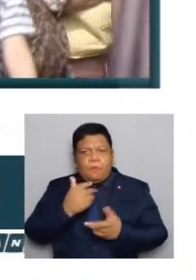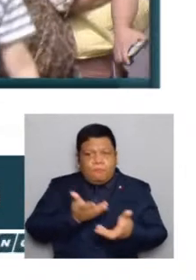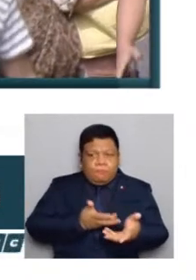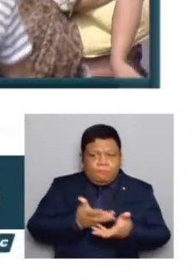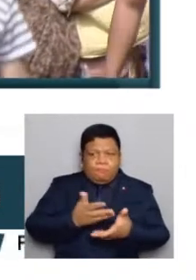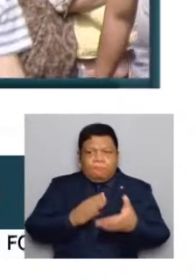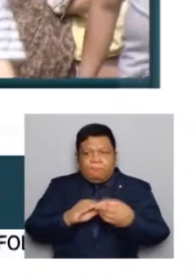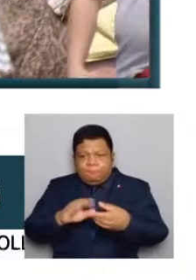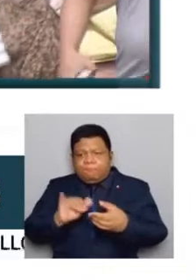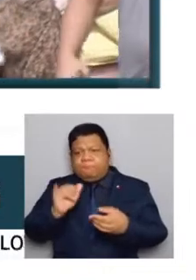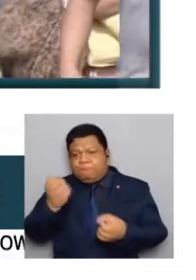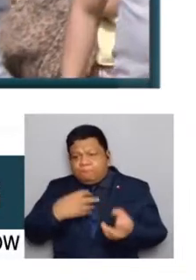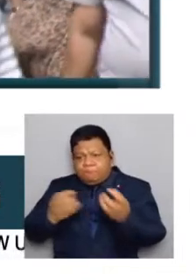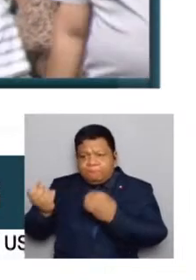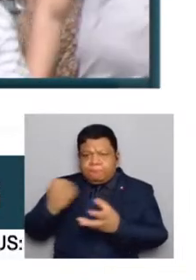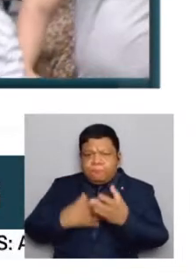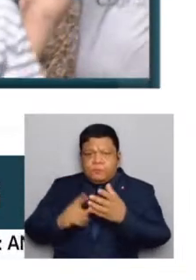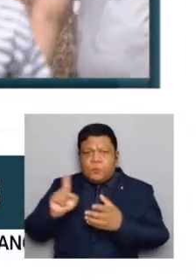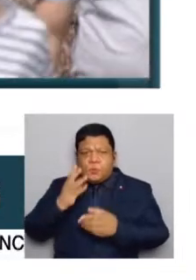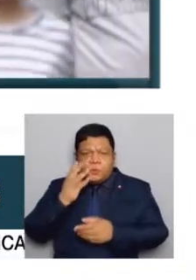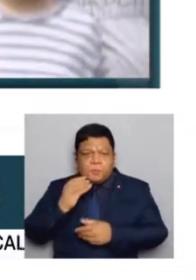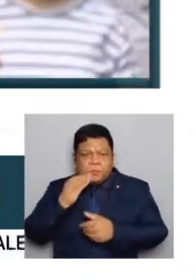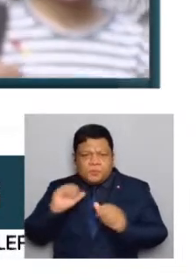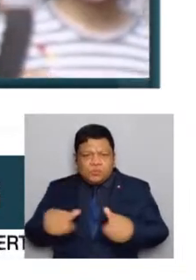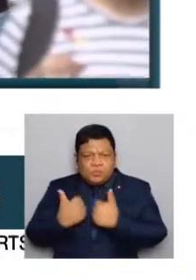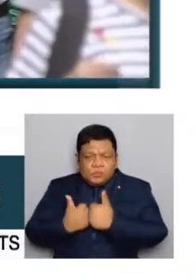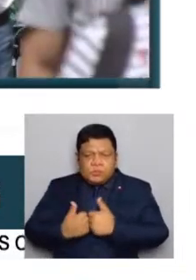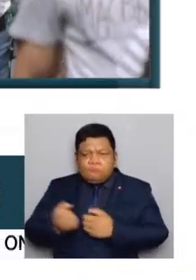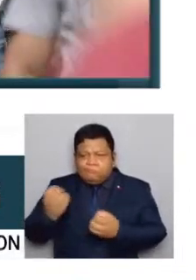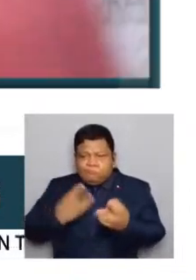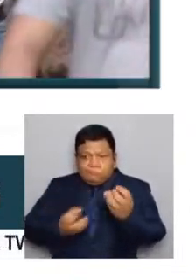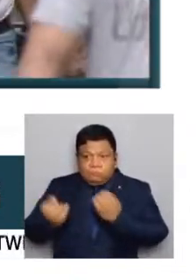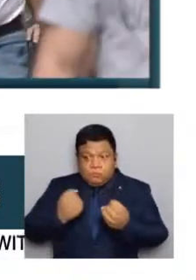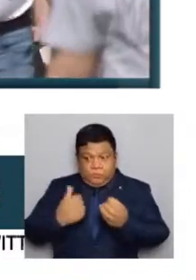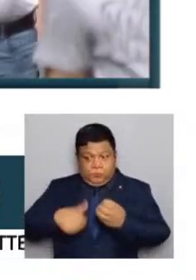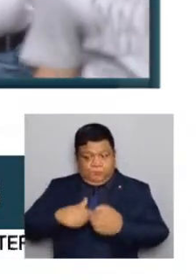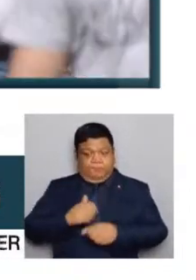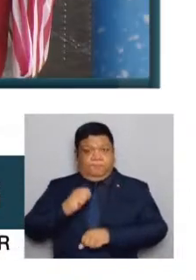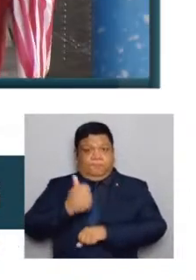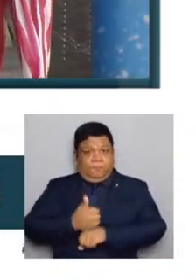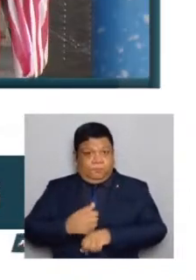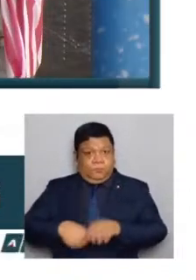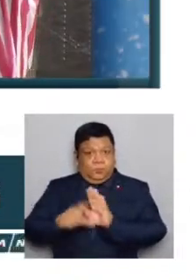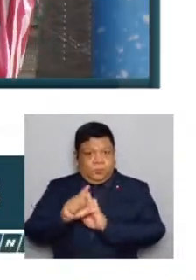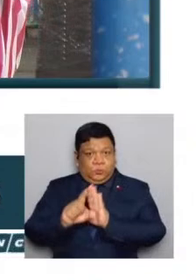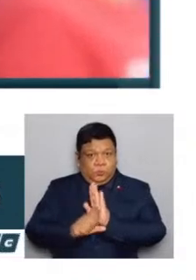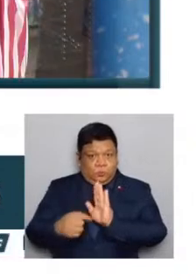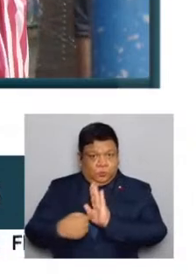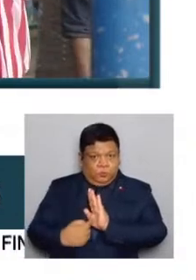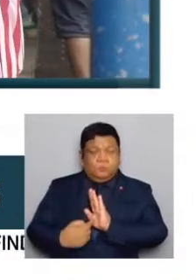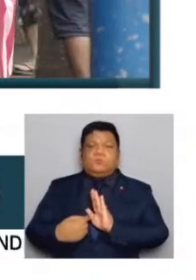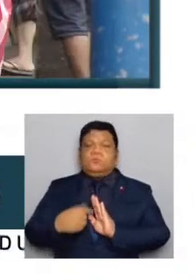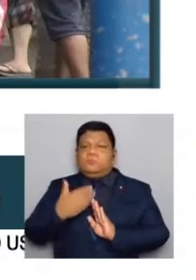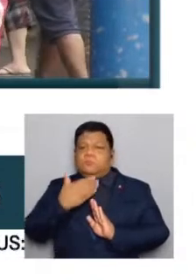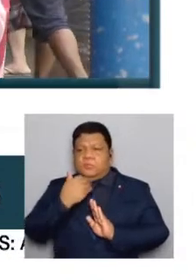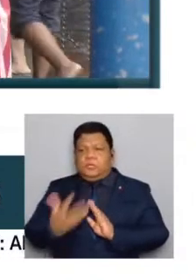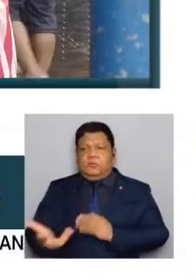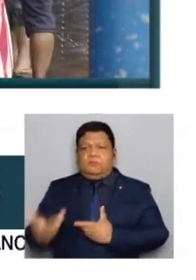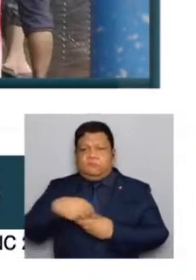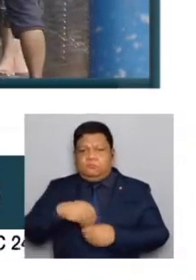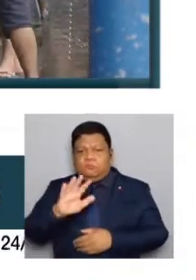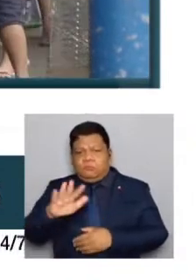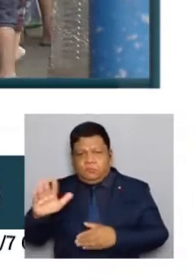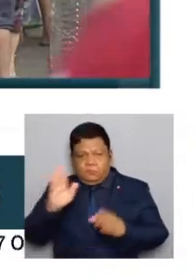their challenges, and make sure that in whatever policy that we would craft, we would be able to incorporate their issues